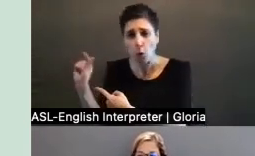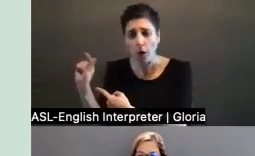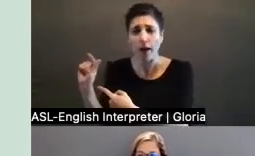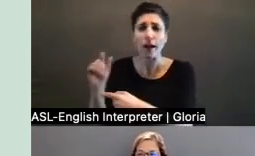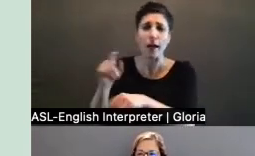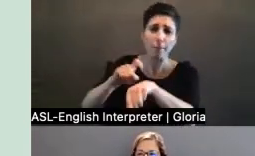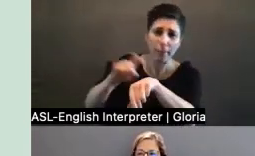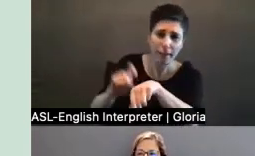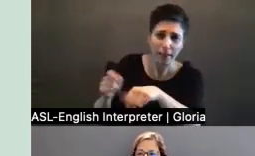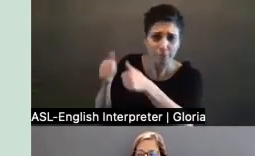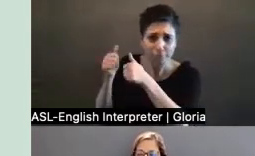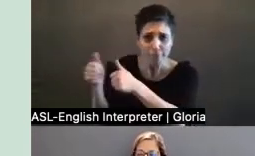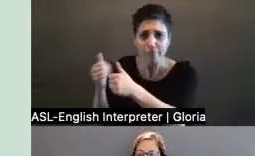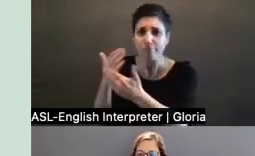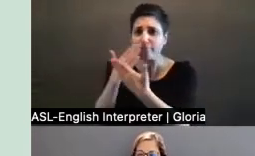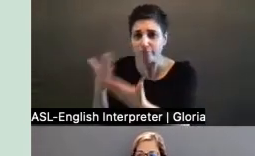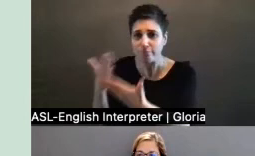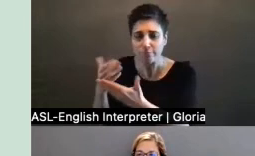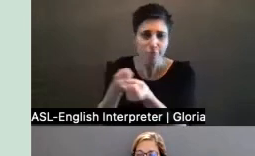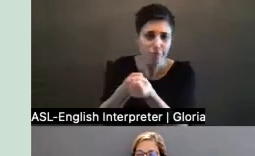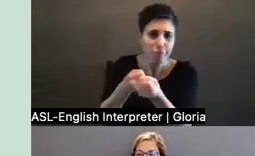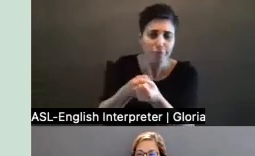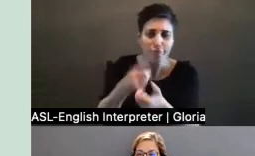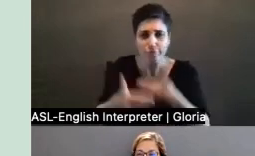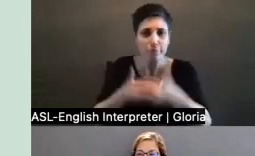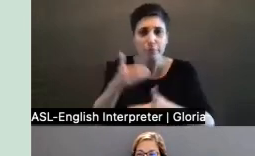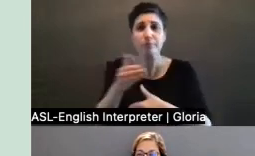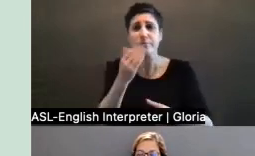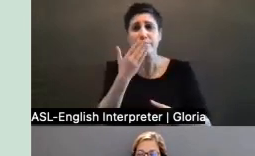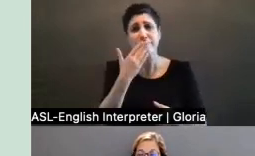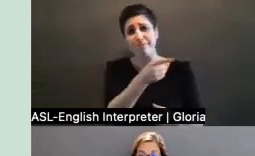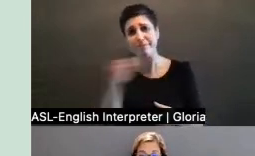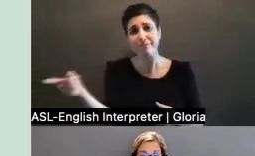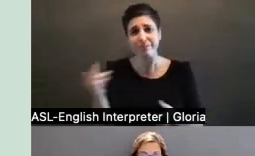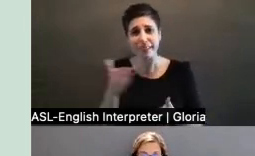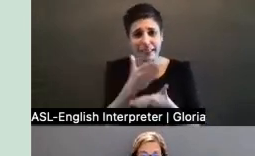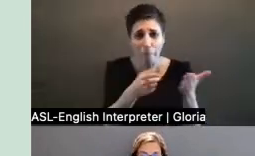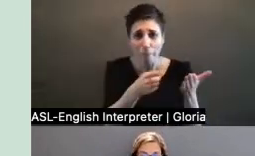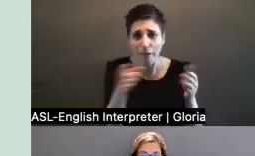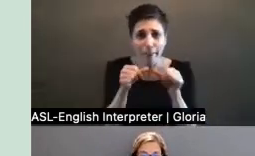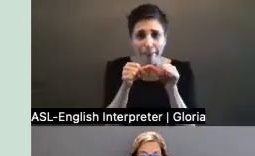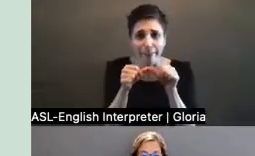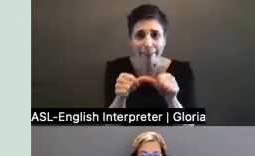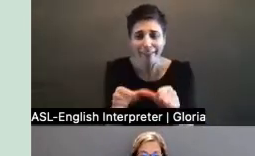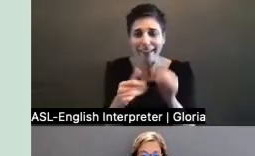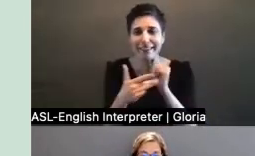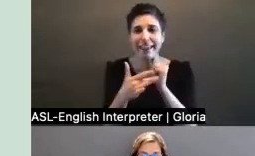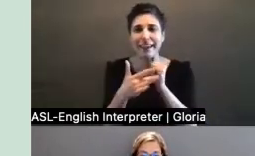appreciate all your help and support. And thank you to all of you who stayed for the Q&A with us.